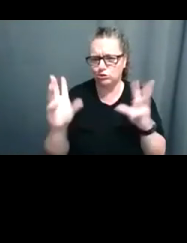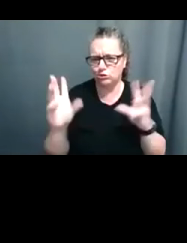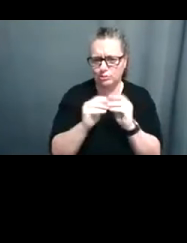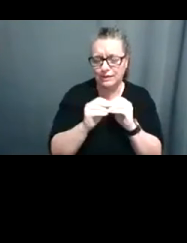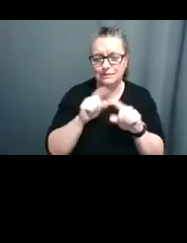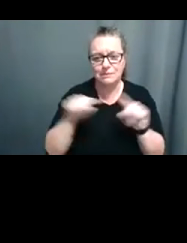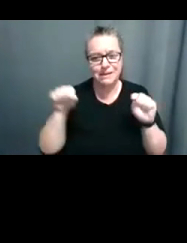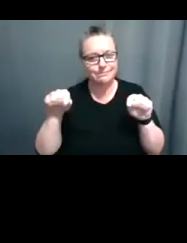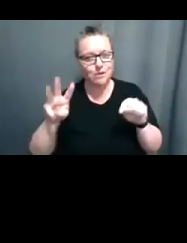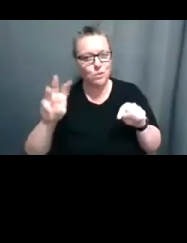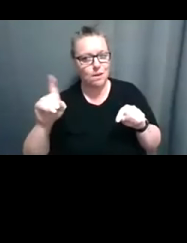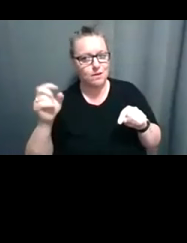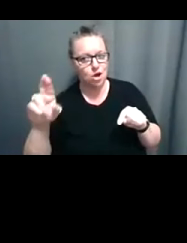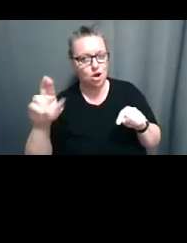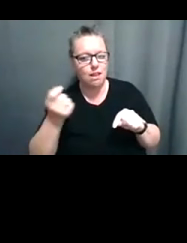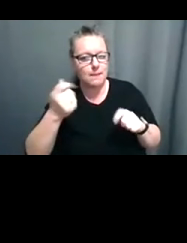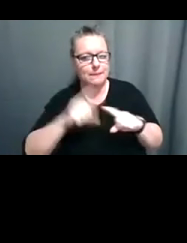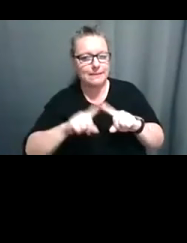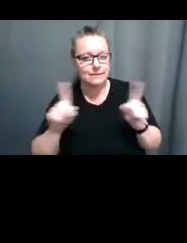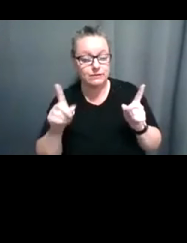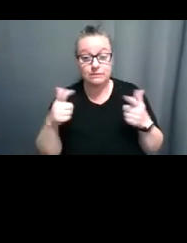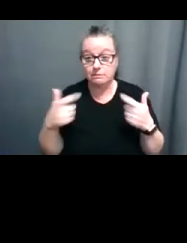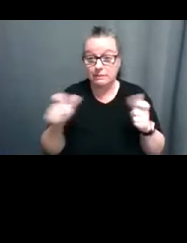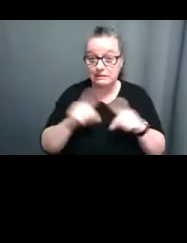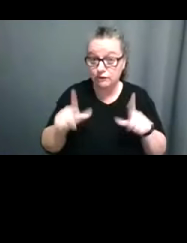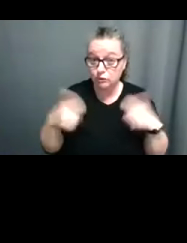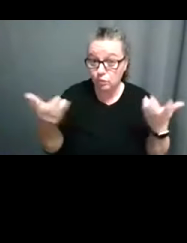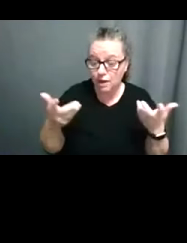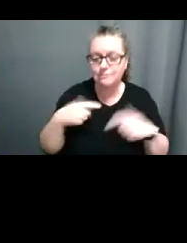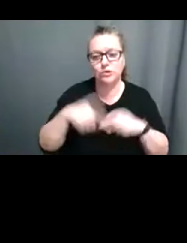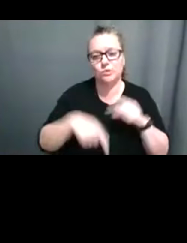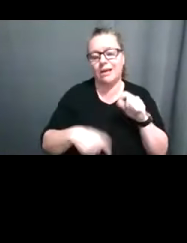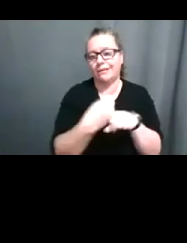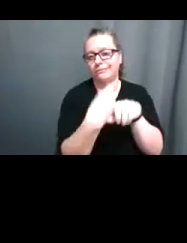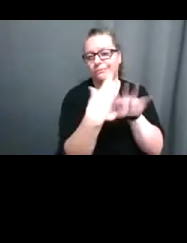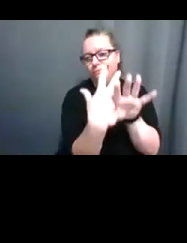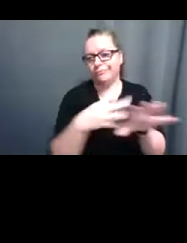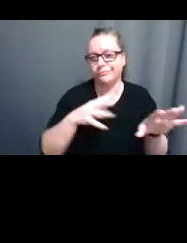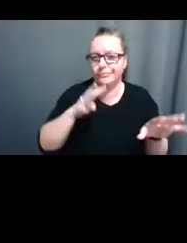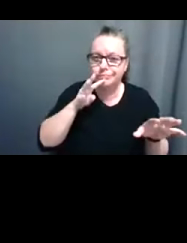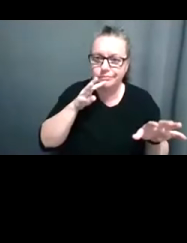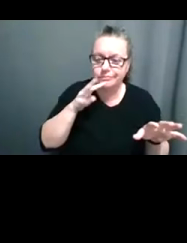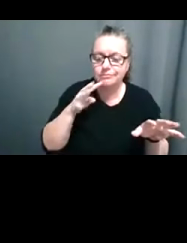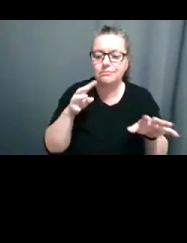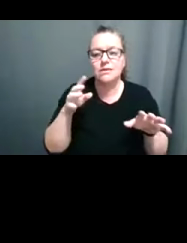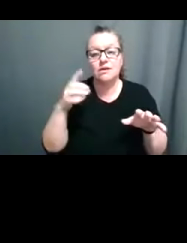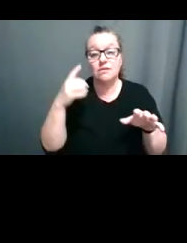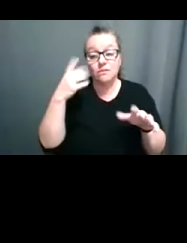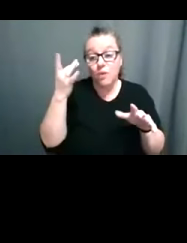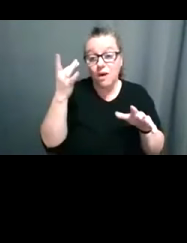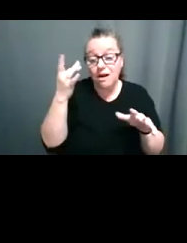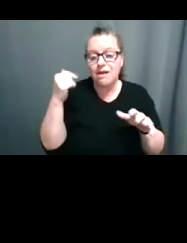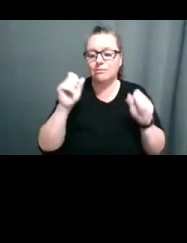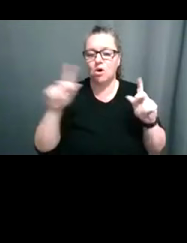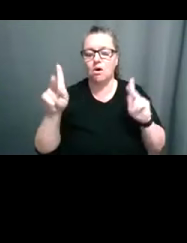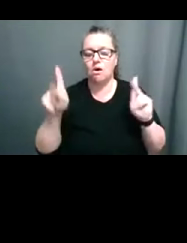Zoom webinar which we're using today. The biggest difference is you won't be able to talk or have your video visible. This makes sure all